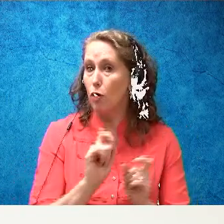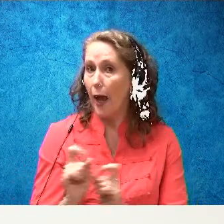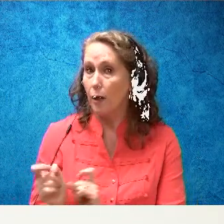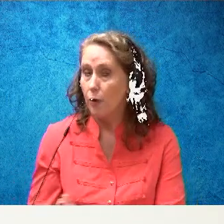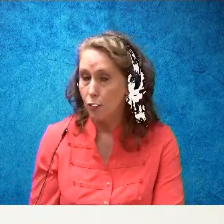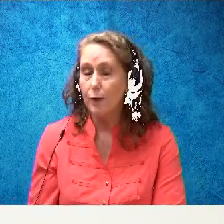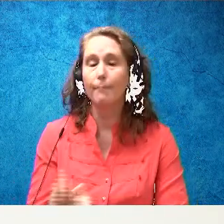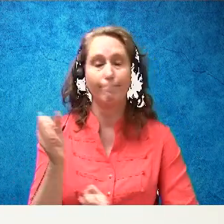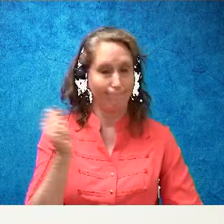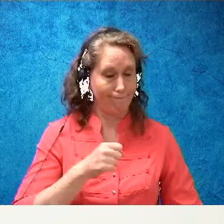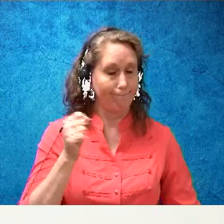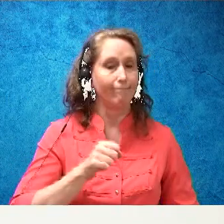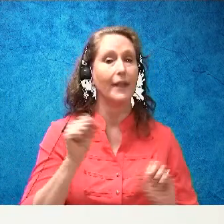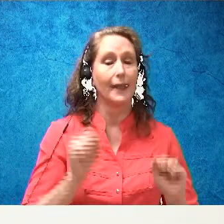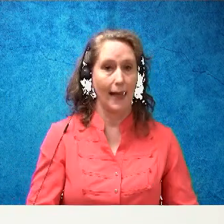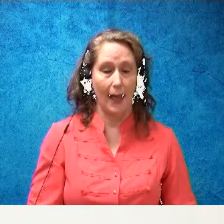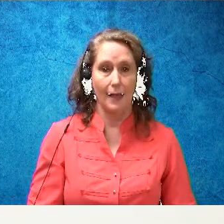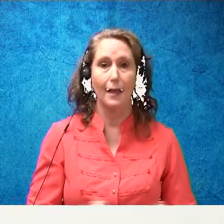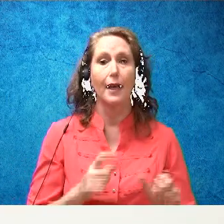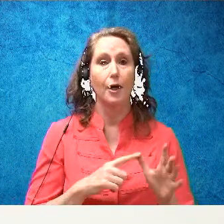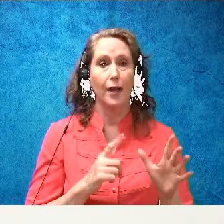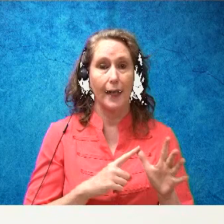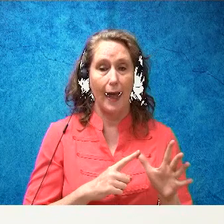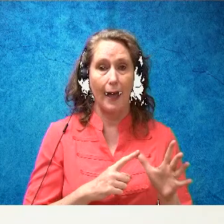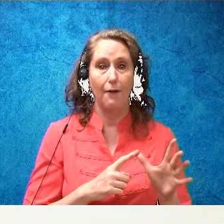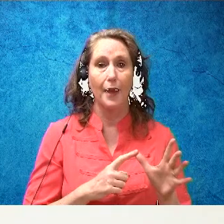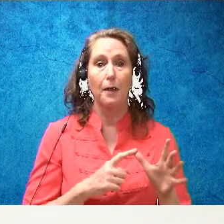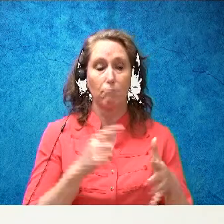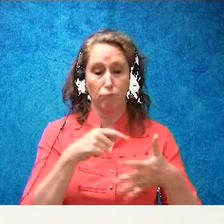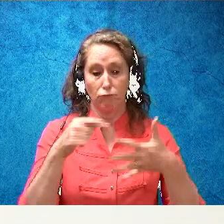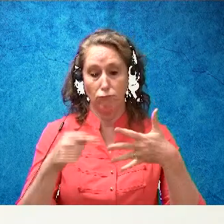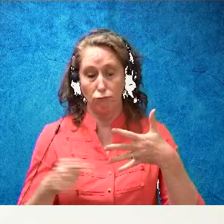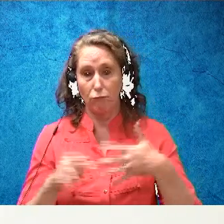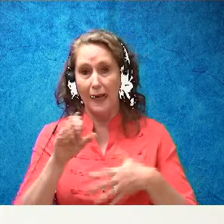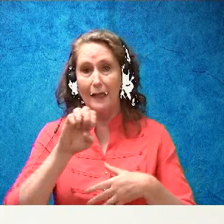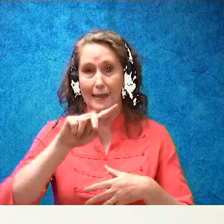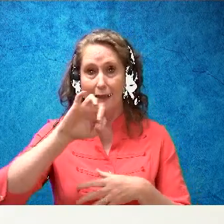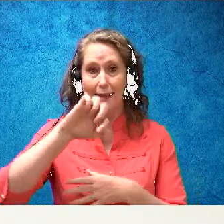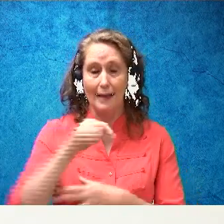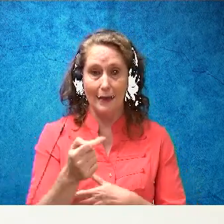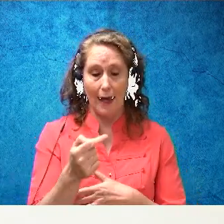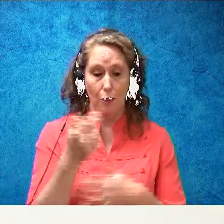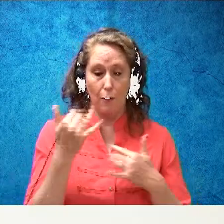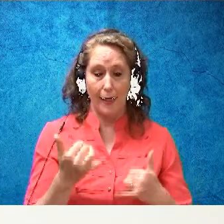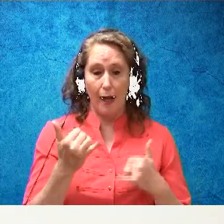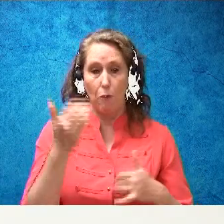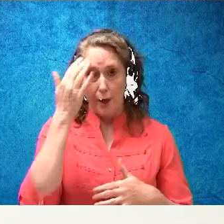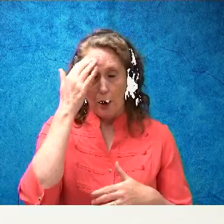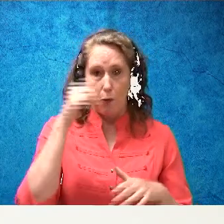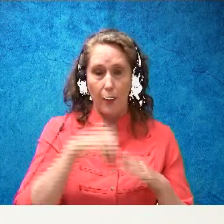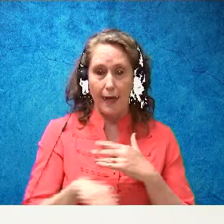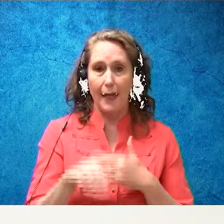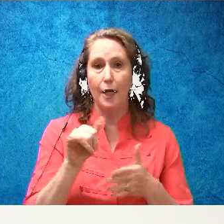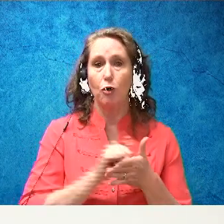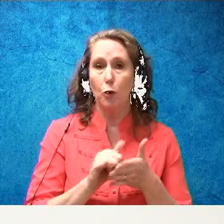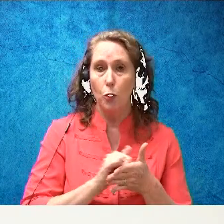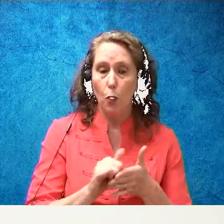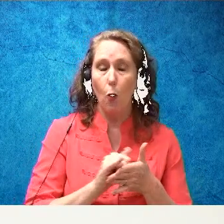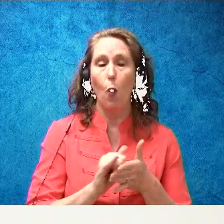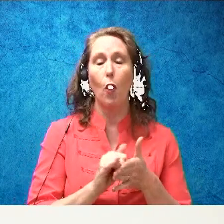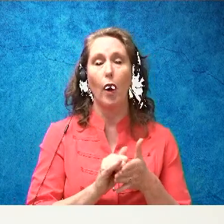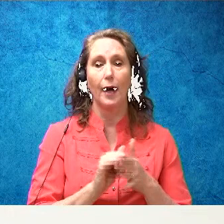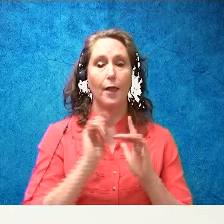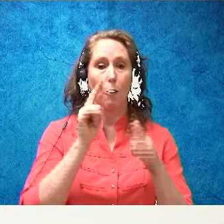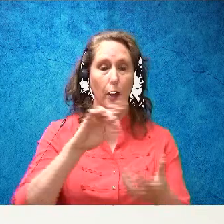Yes, it can. So you can definitely have more than one setting. So for this one, we know they're in New York. They did go to a laundromat. They also